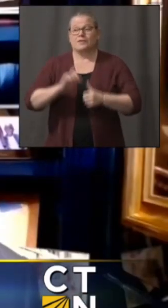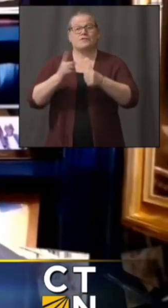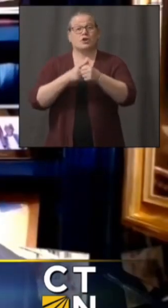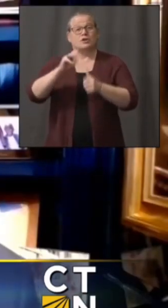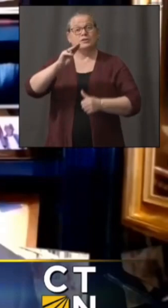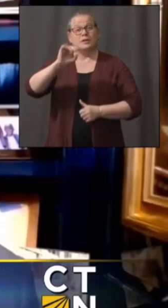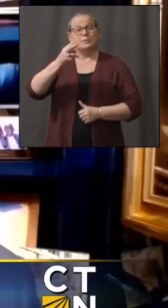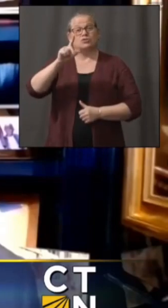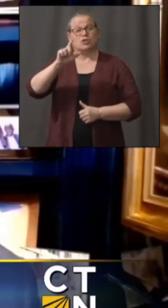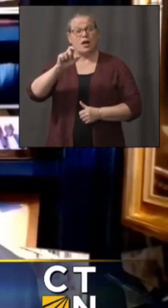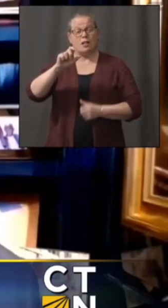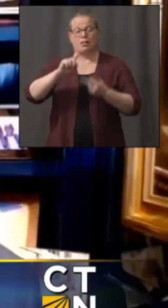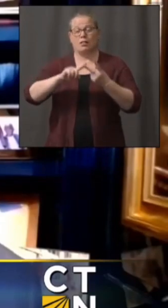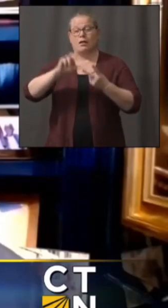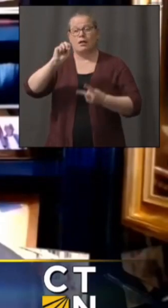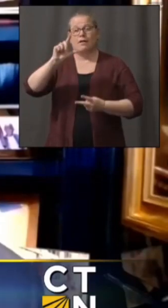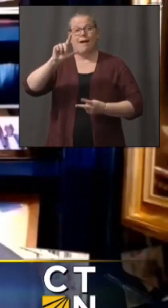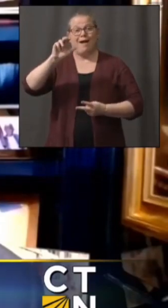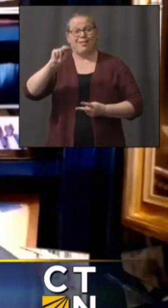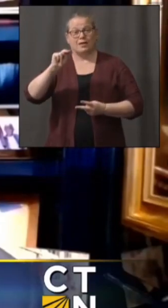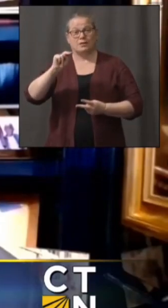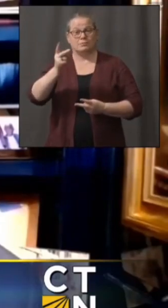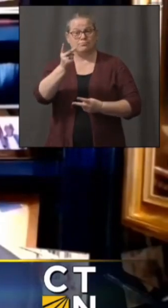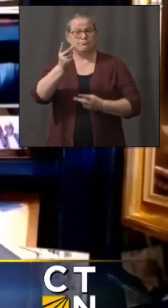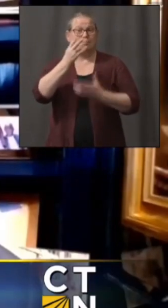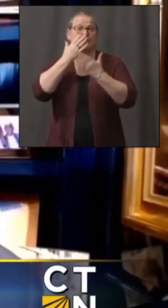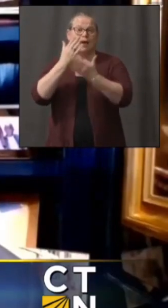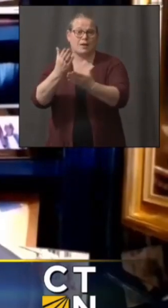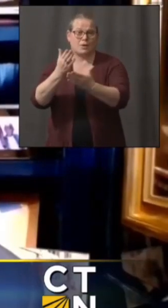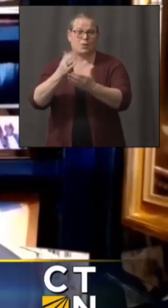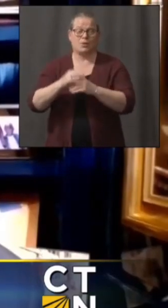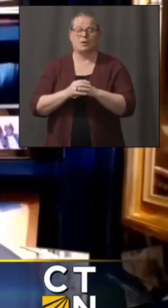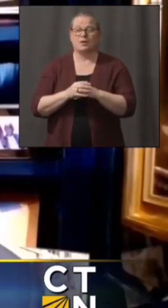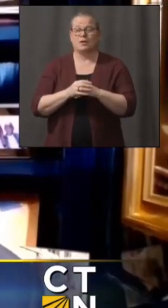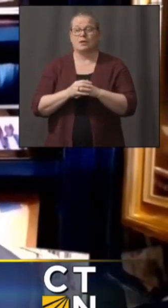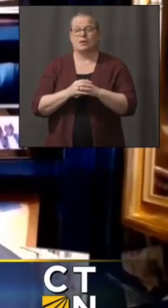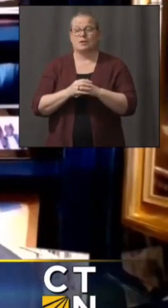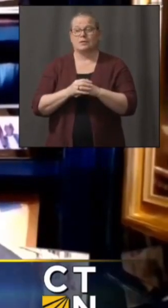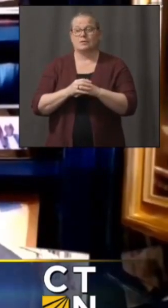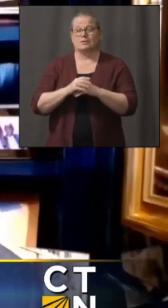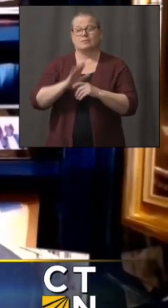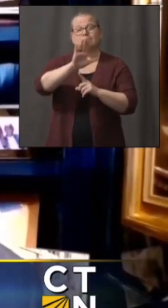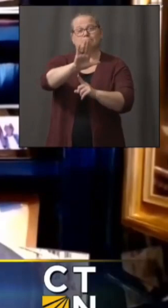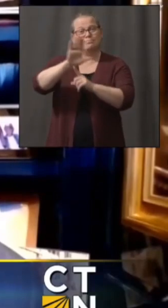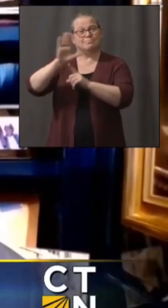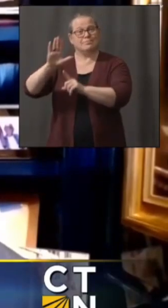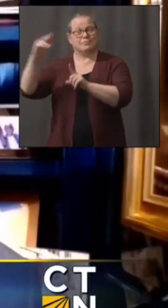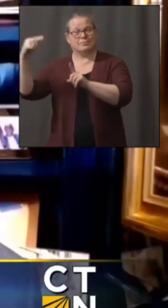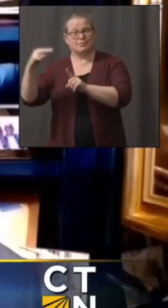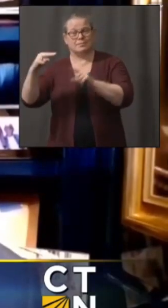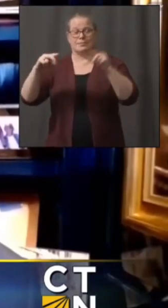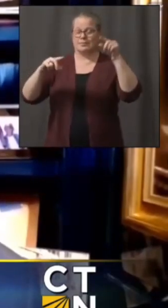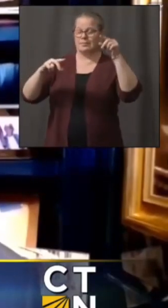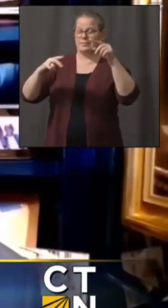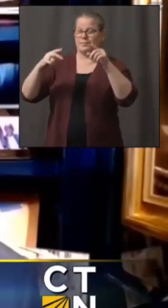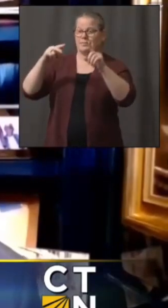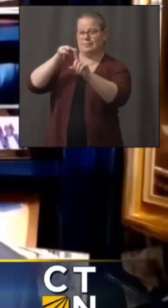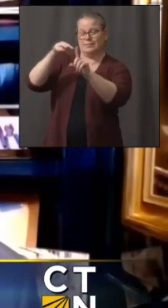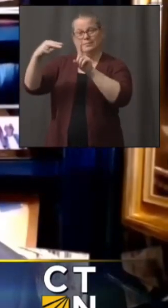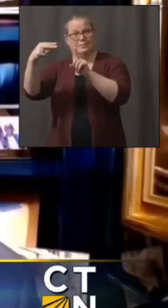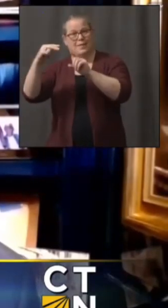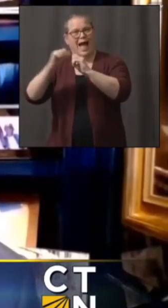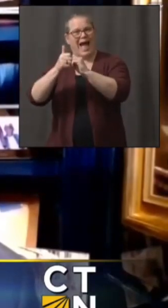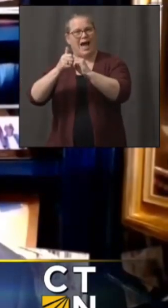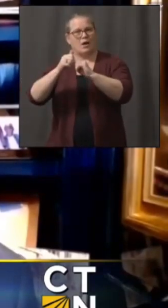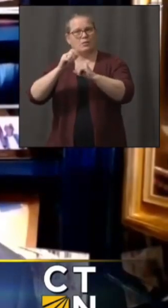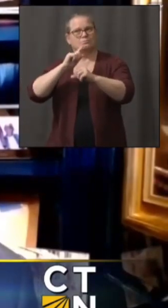and Ellen. You lend their perspective about how things actually get done and where they make a difference. And there were some